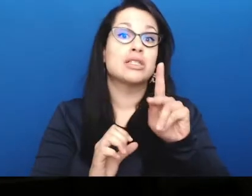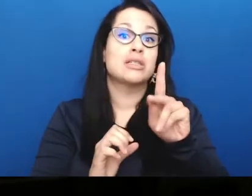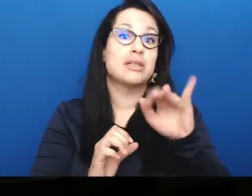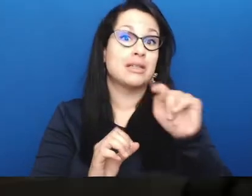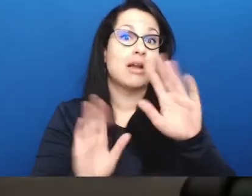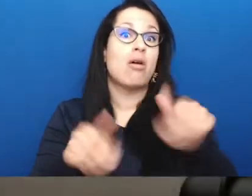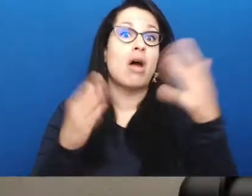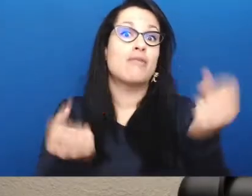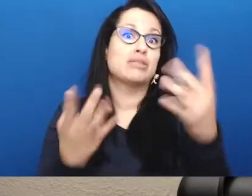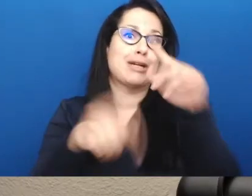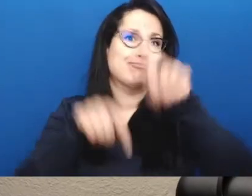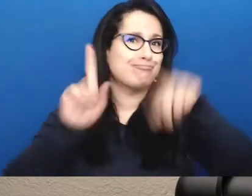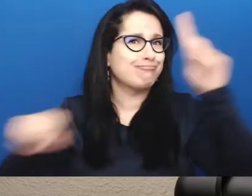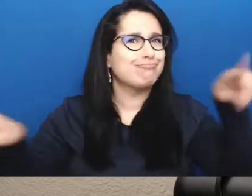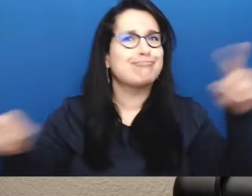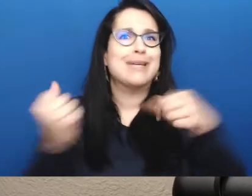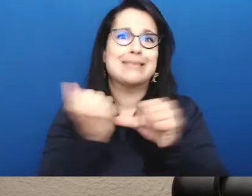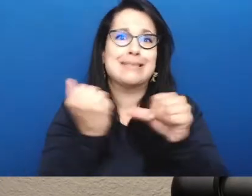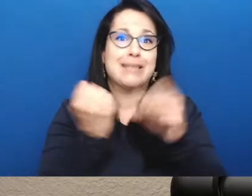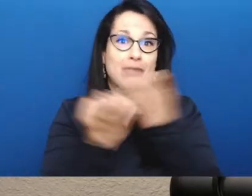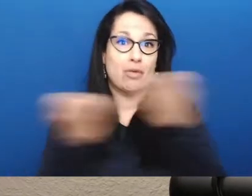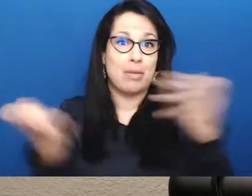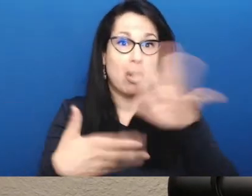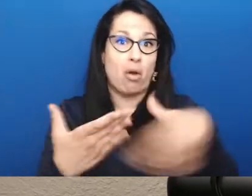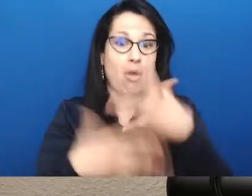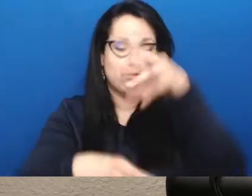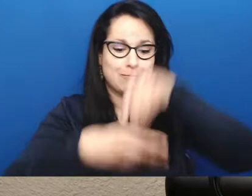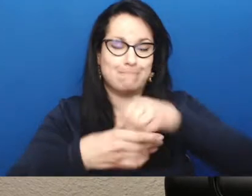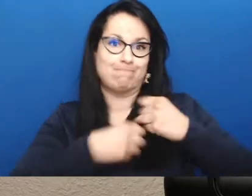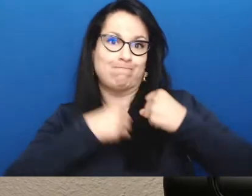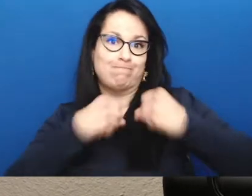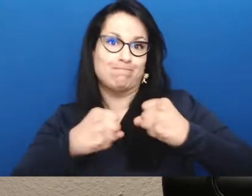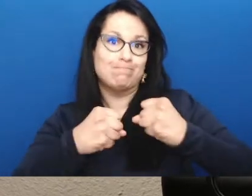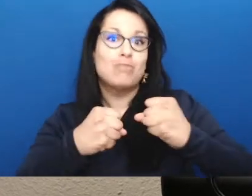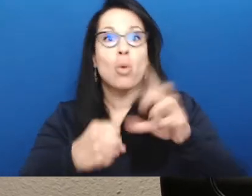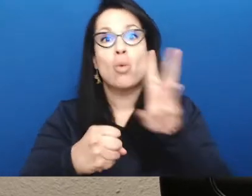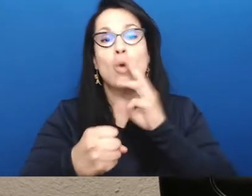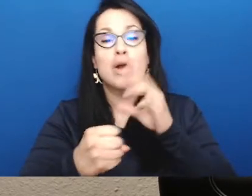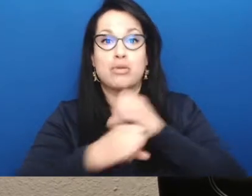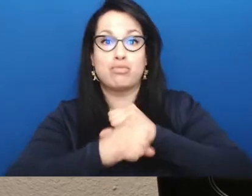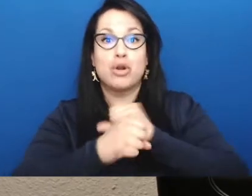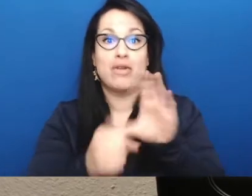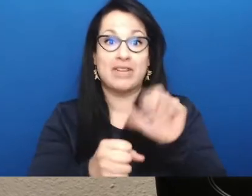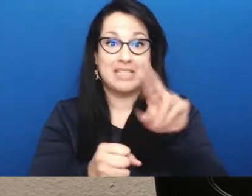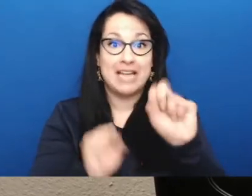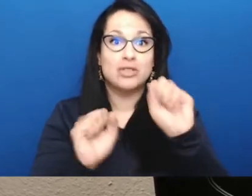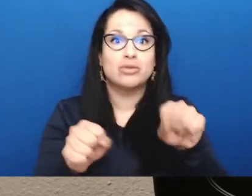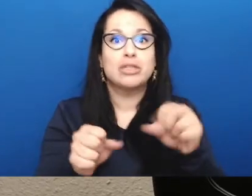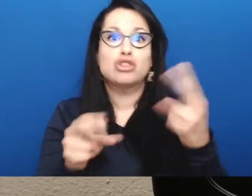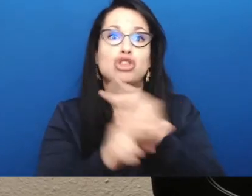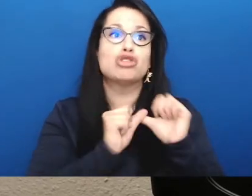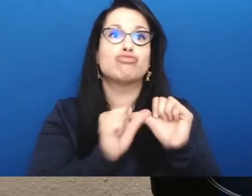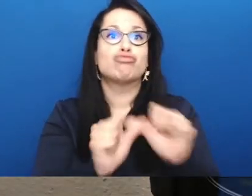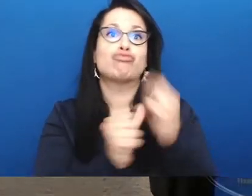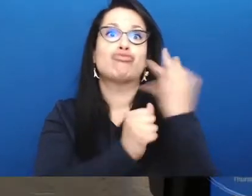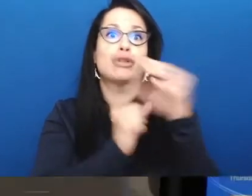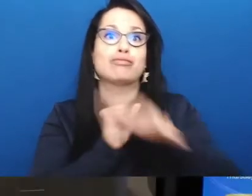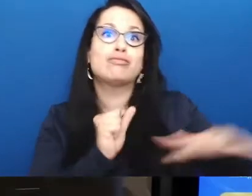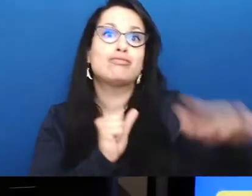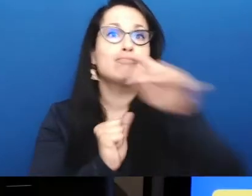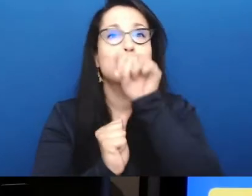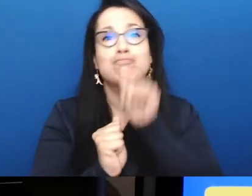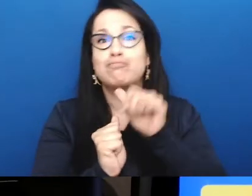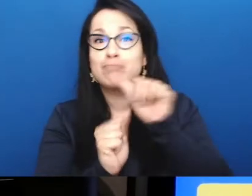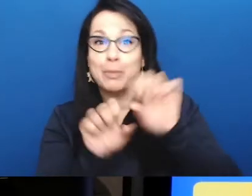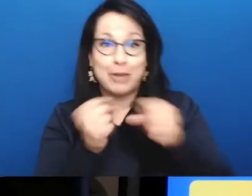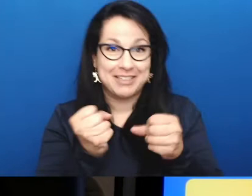equipment, all packed into a rugged waterproof case, built to withstand professional use in the field.